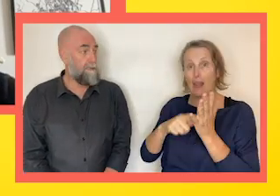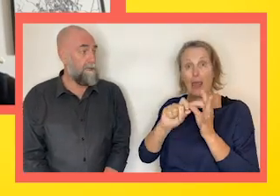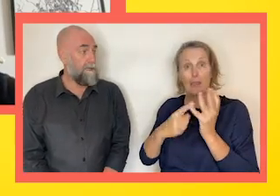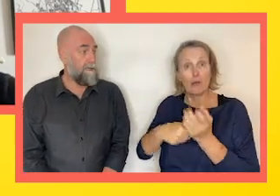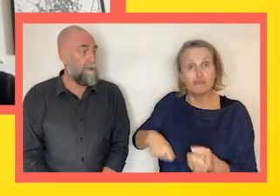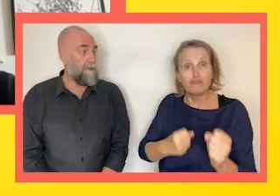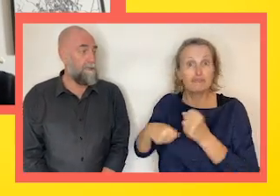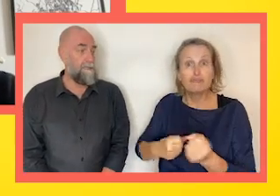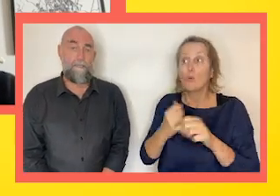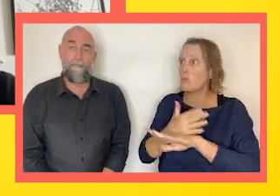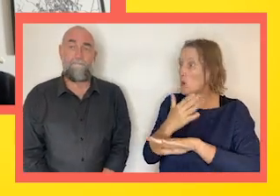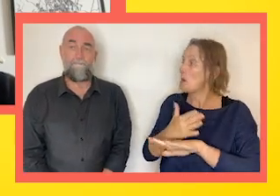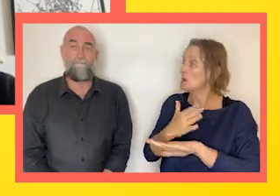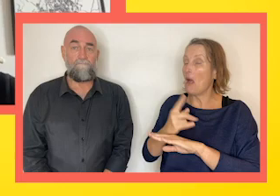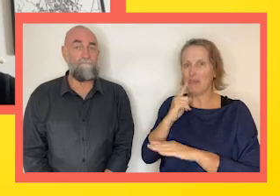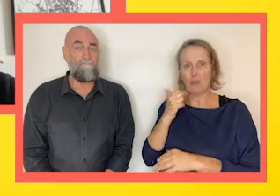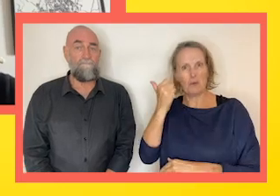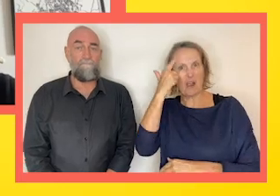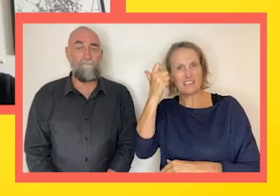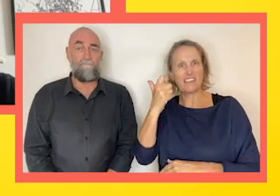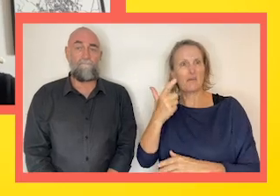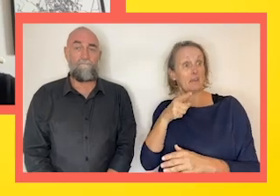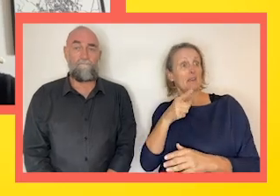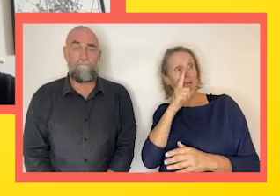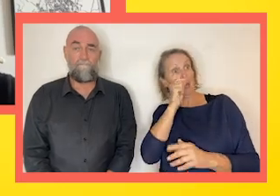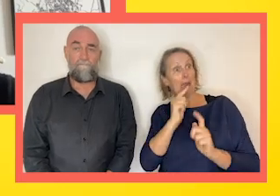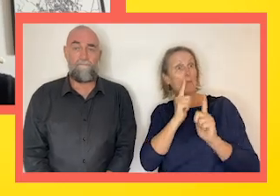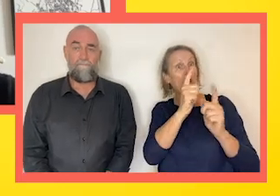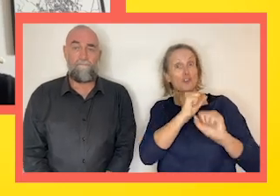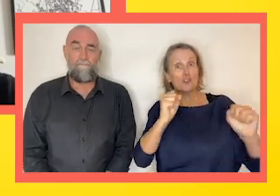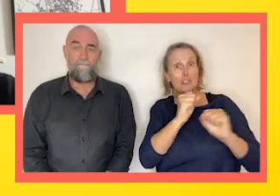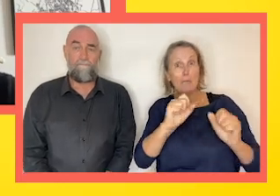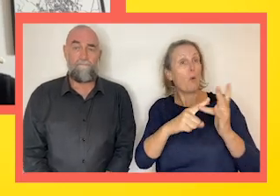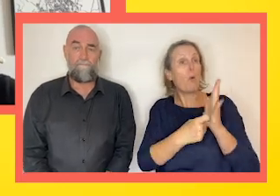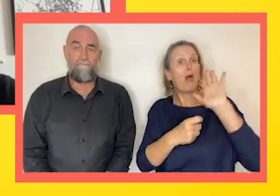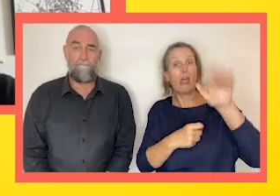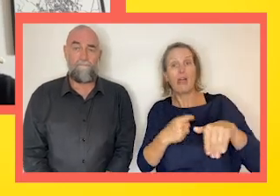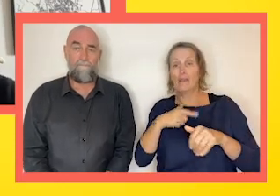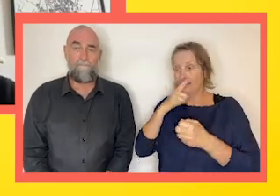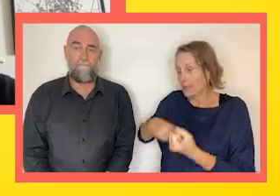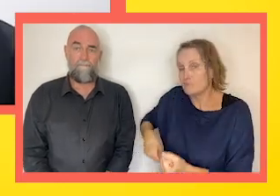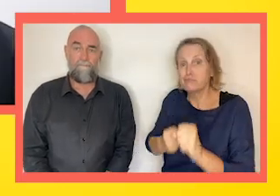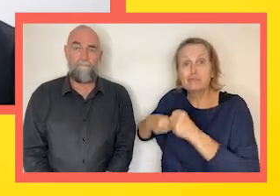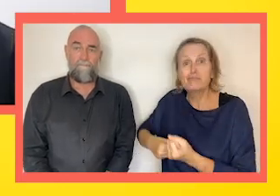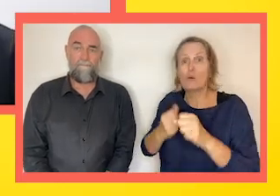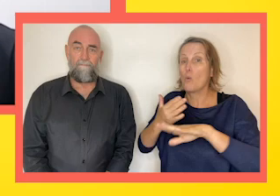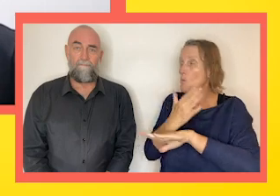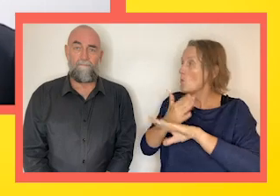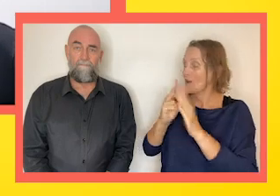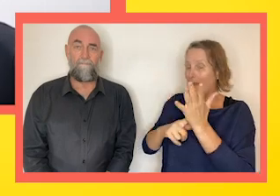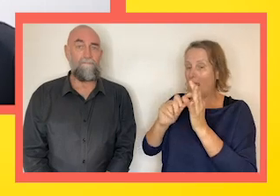think the few random sort of gym programs that you can put in the bin and just go out and sort of move